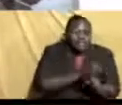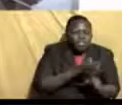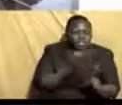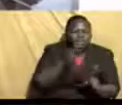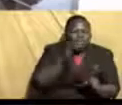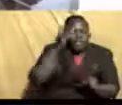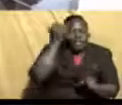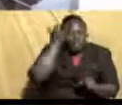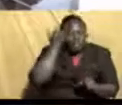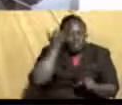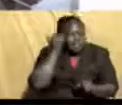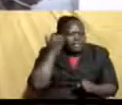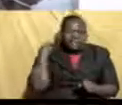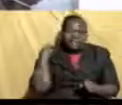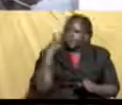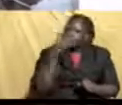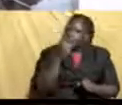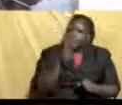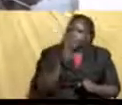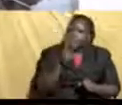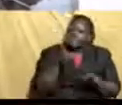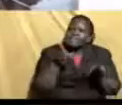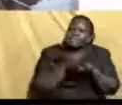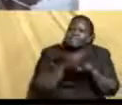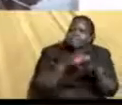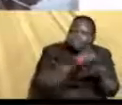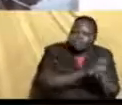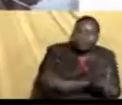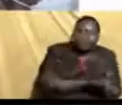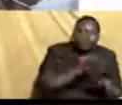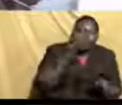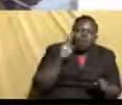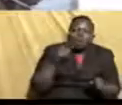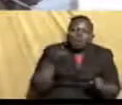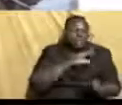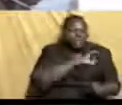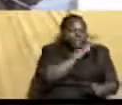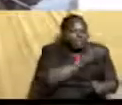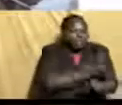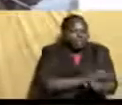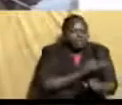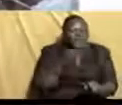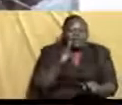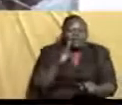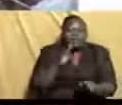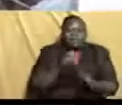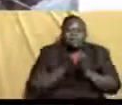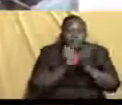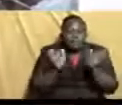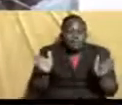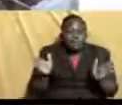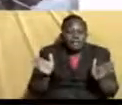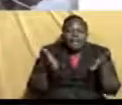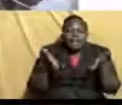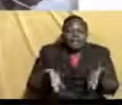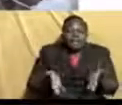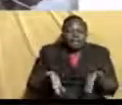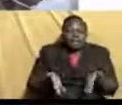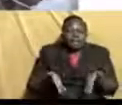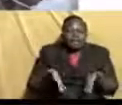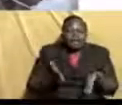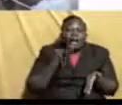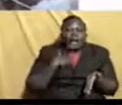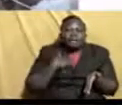court, and two, the sanctity of the sovereignty of the republic from embarrassment. And so